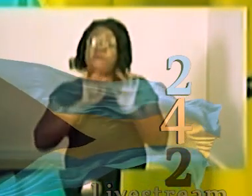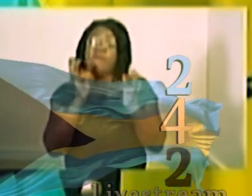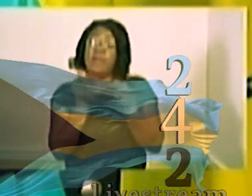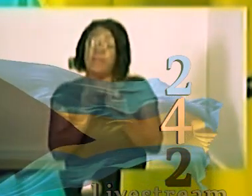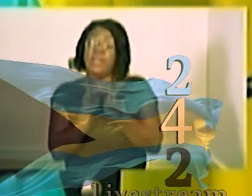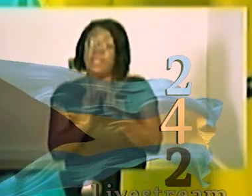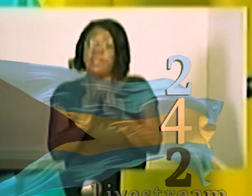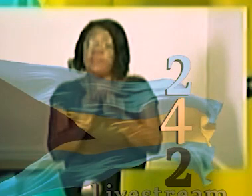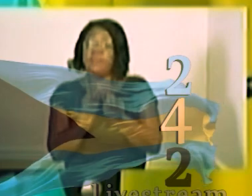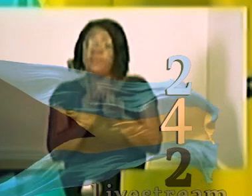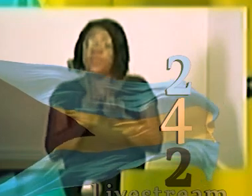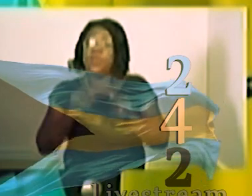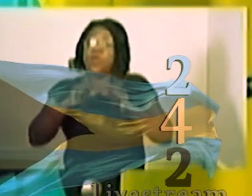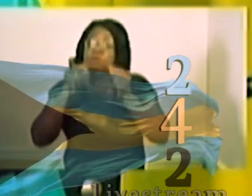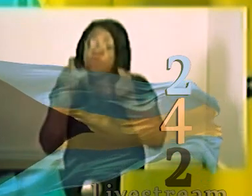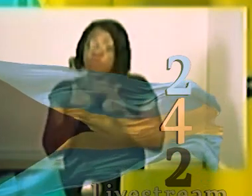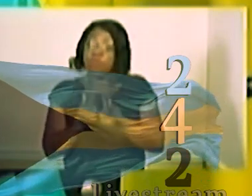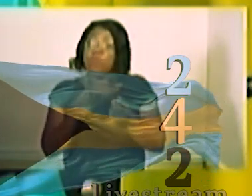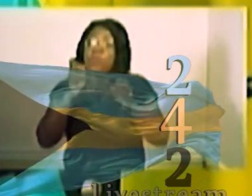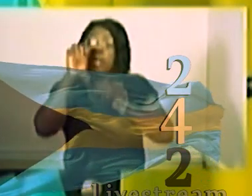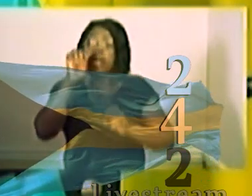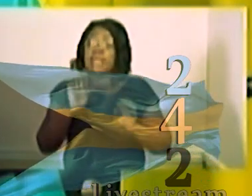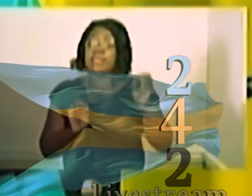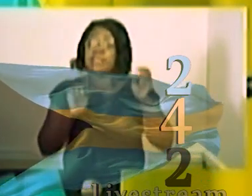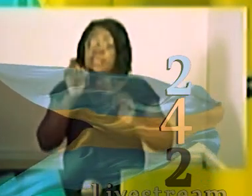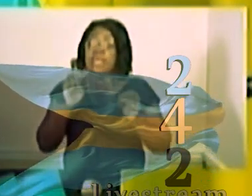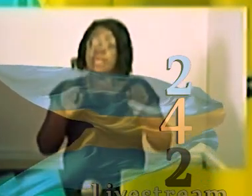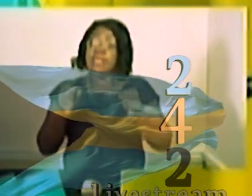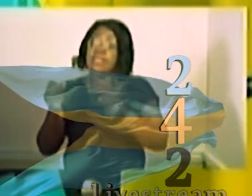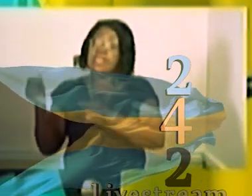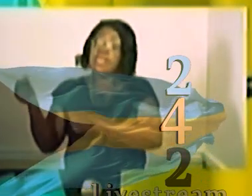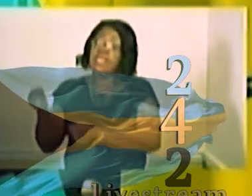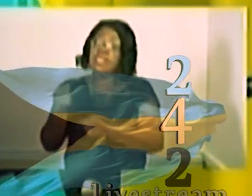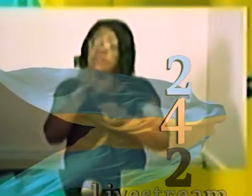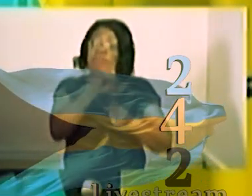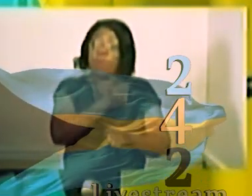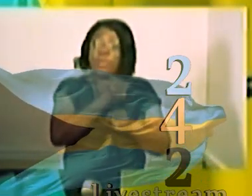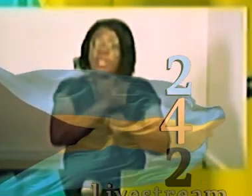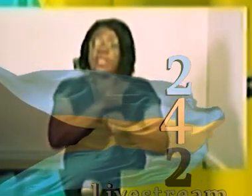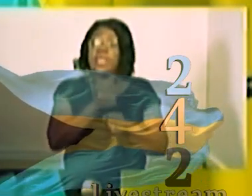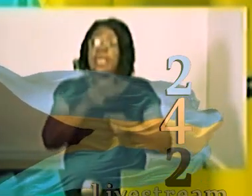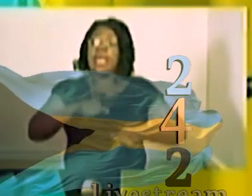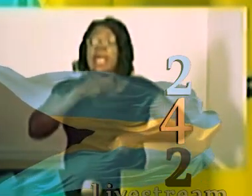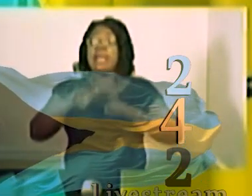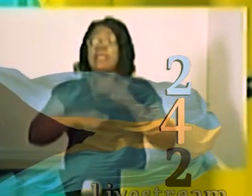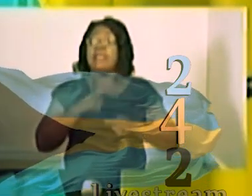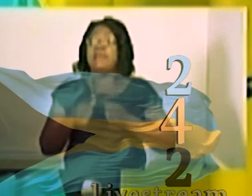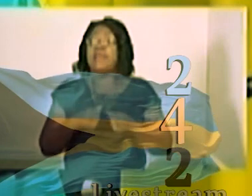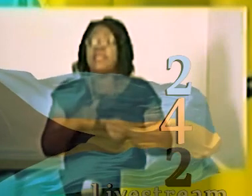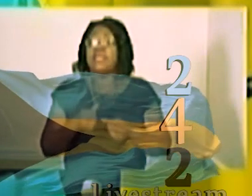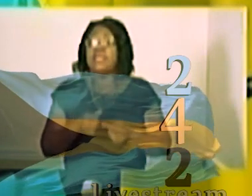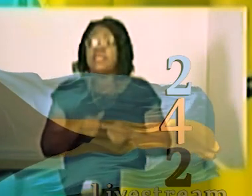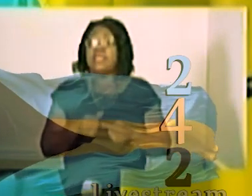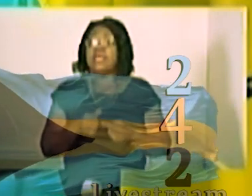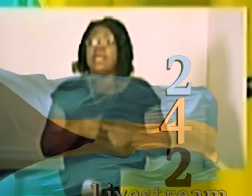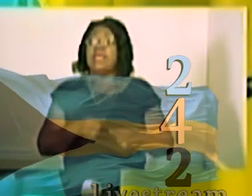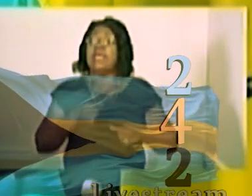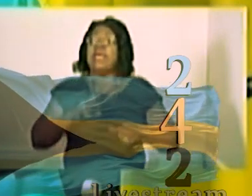However, group exercise and sporting activities and events are still